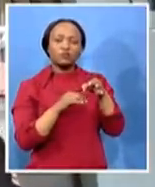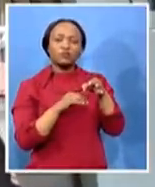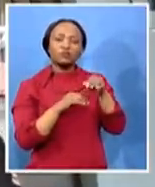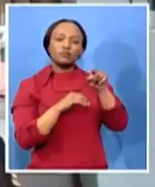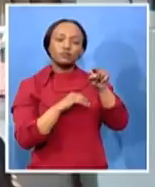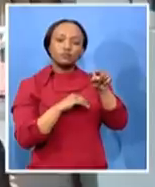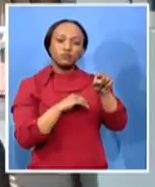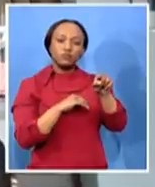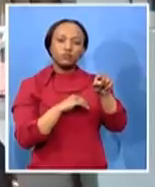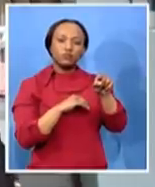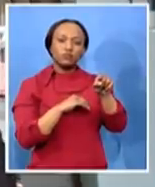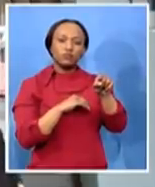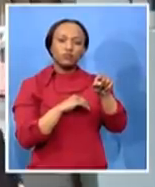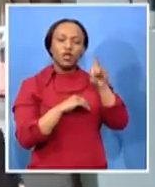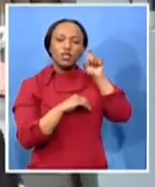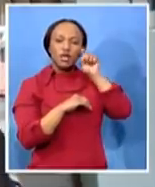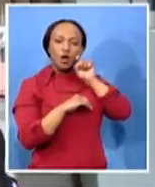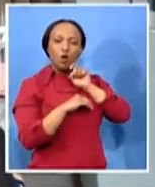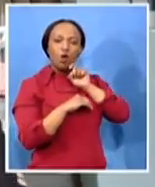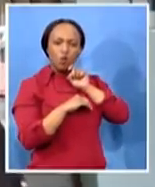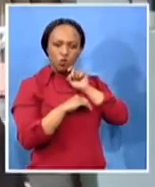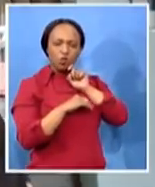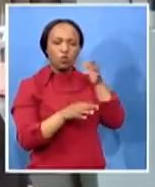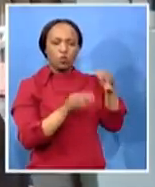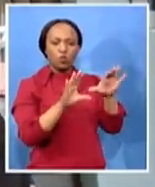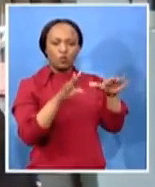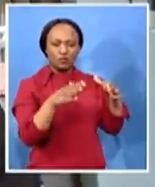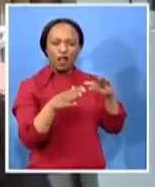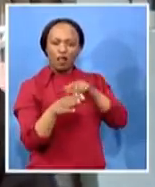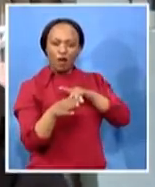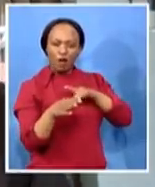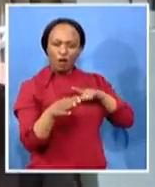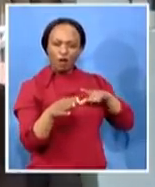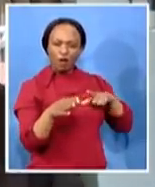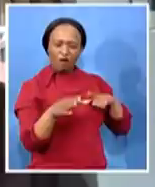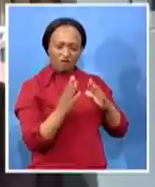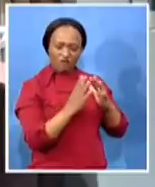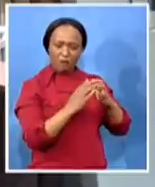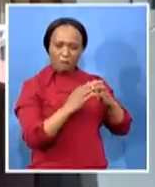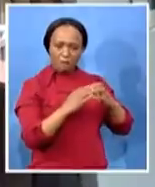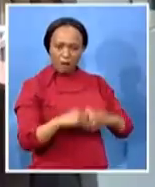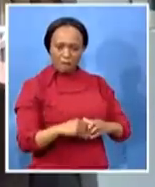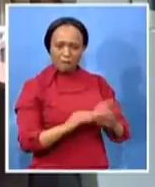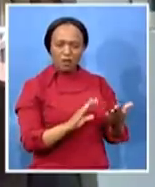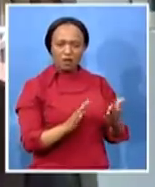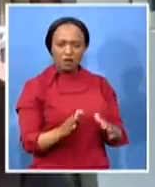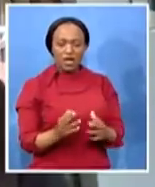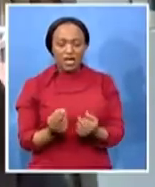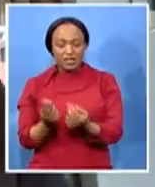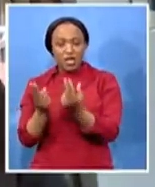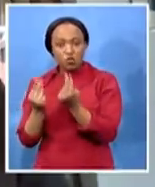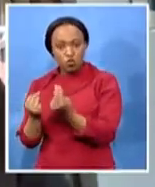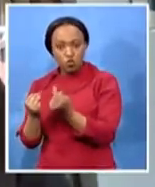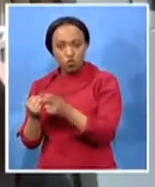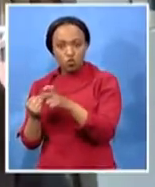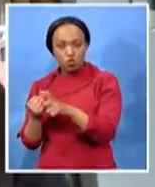too long to die, and the new is taking too long to be born. And I'm